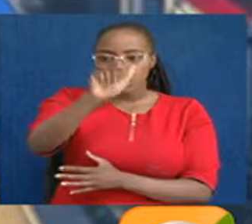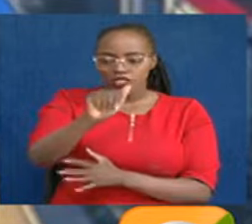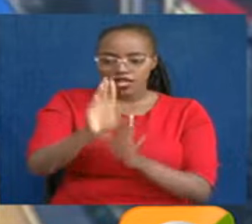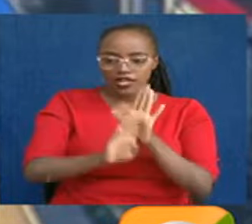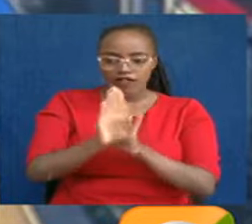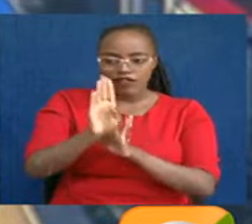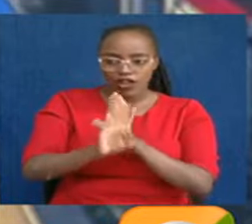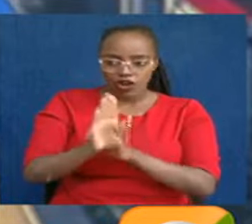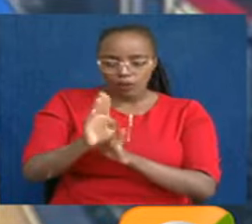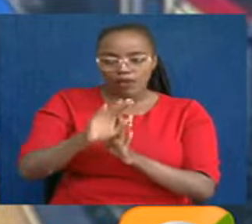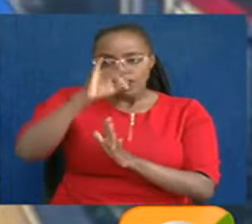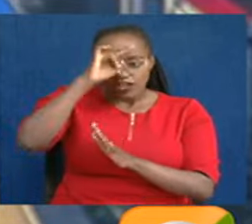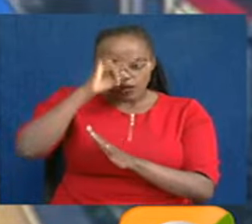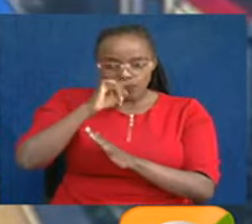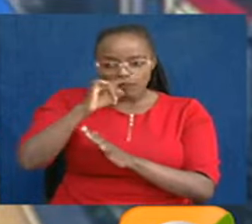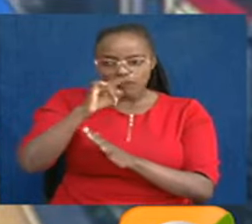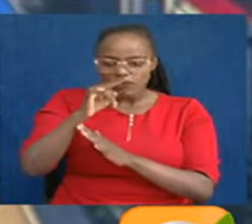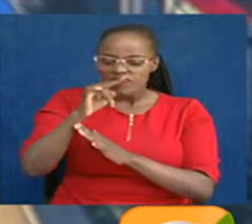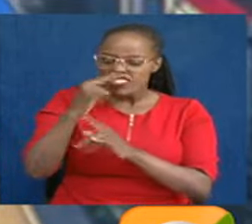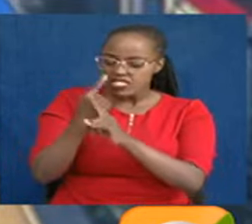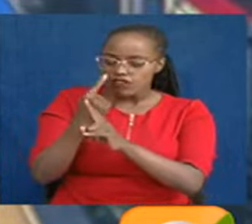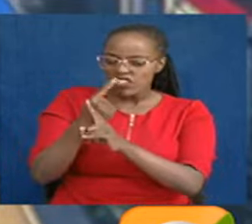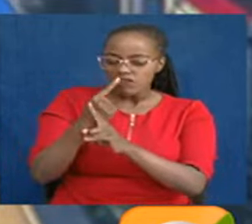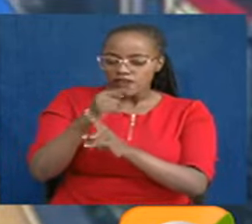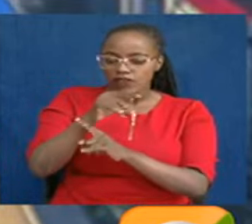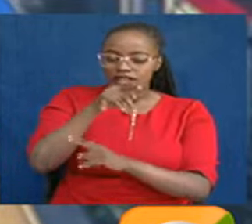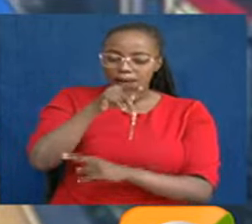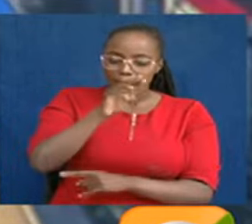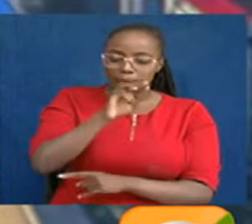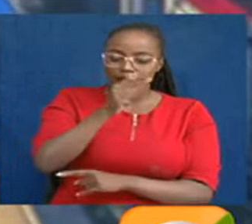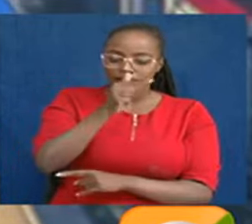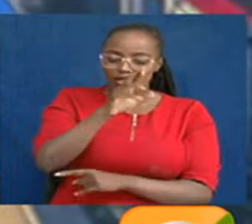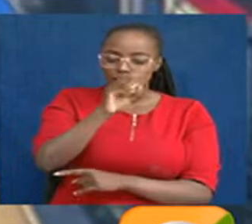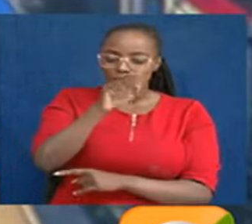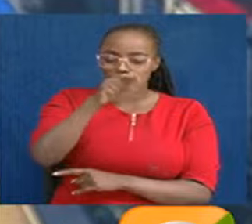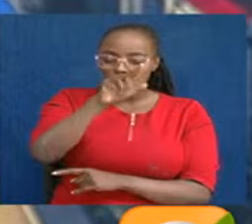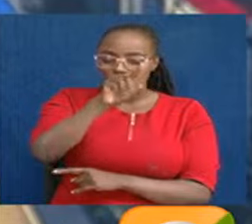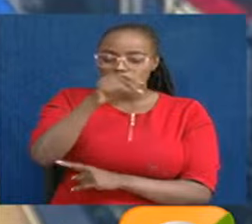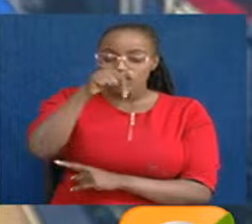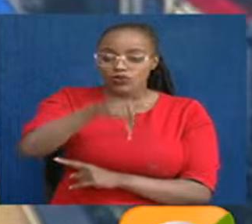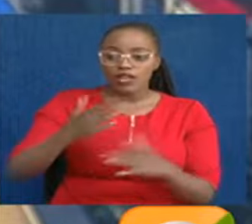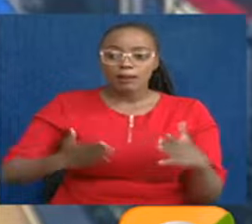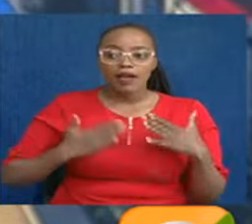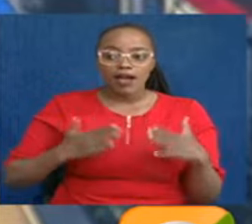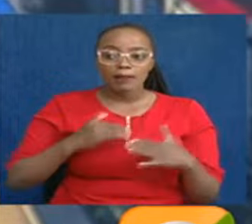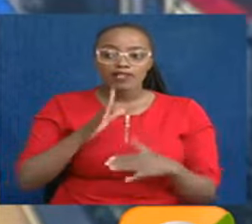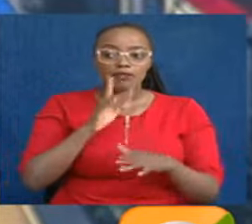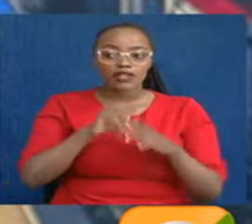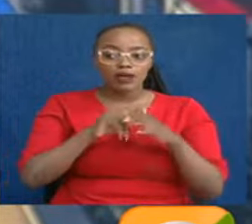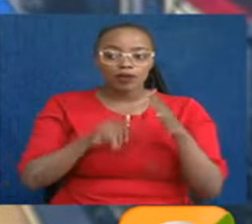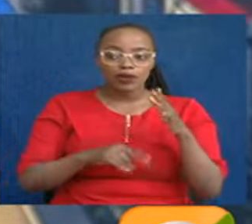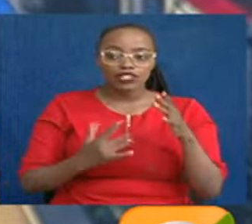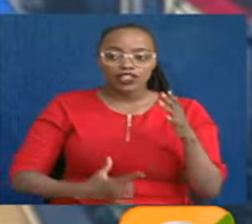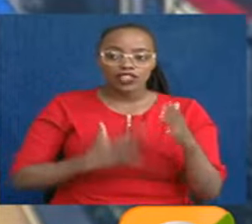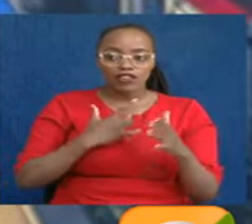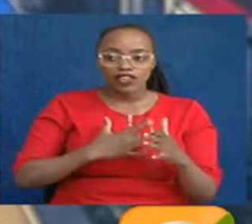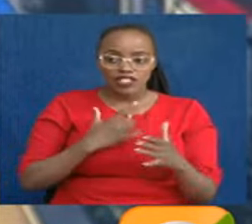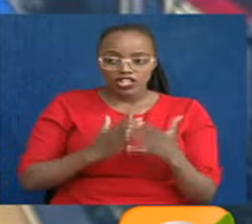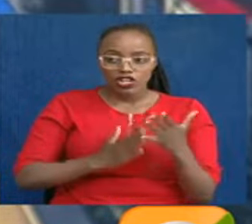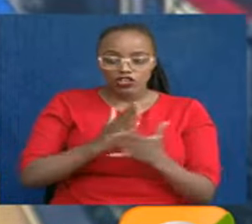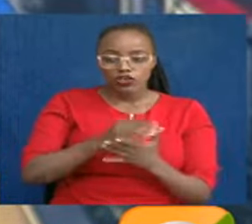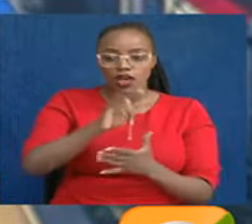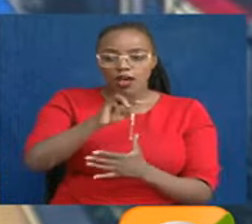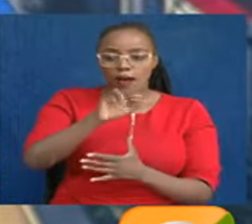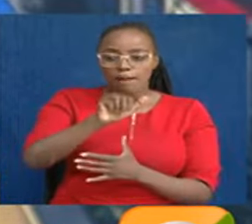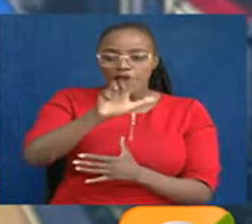development metropolis. There's a lot that's happening there. And once again today, happy to talk about a visit by a